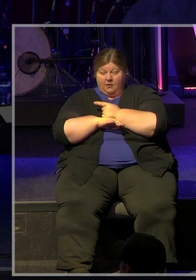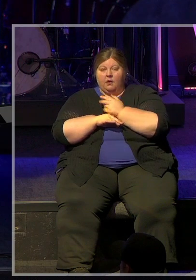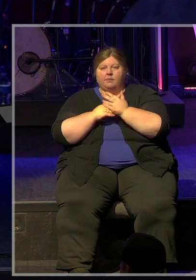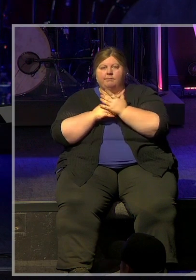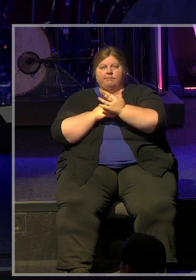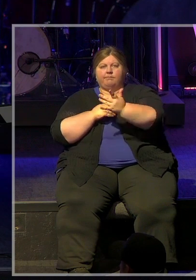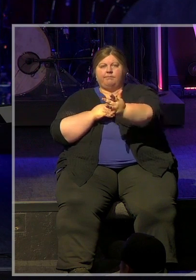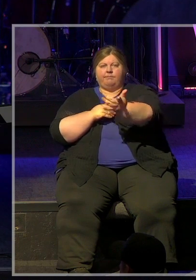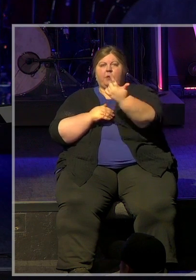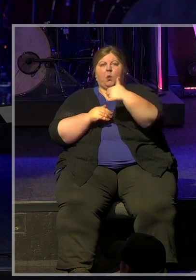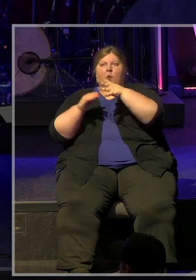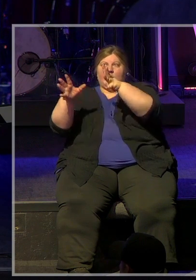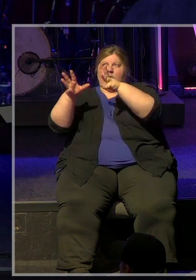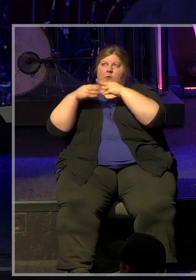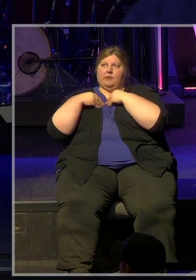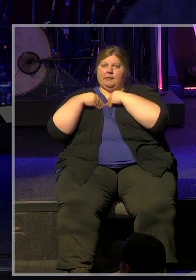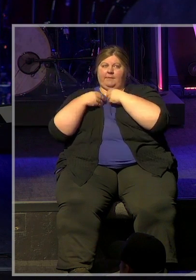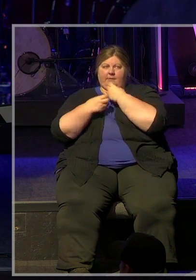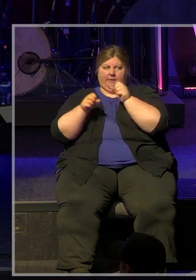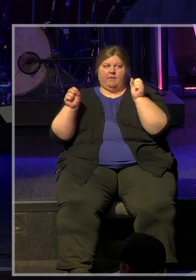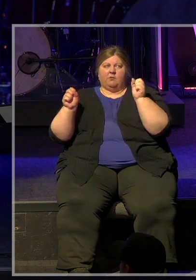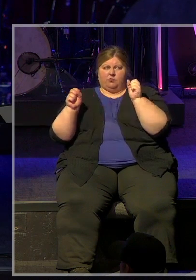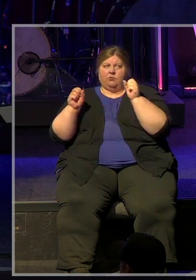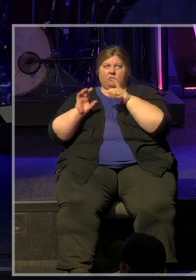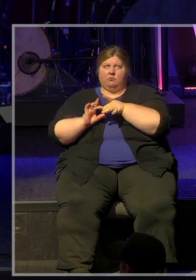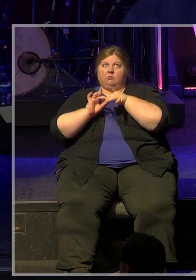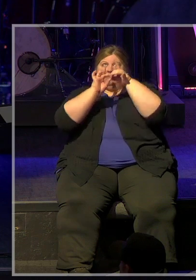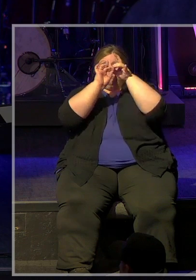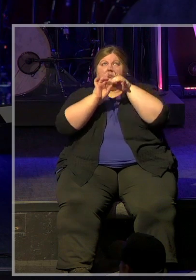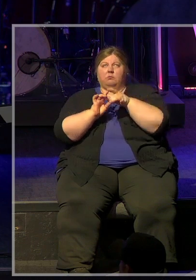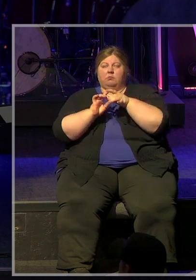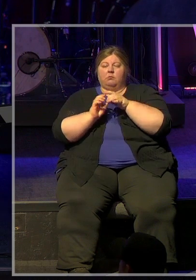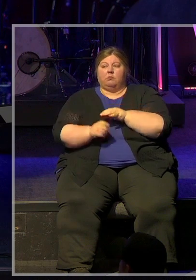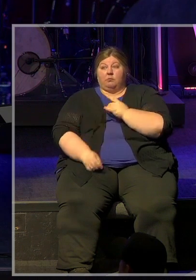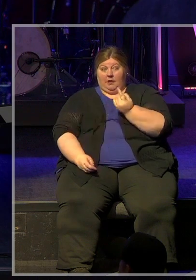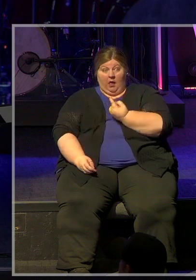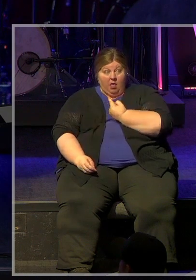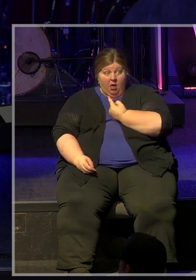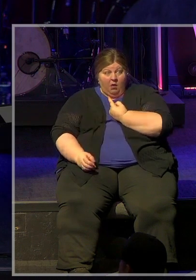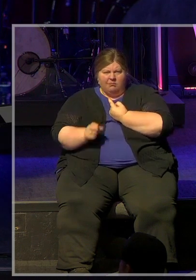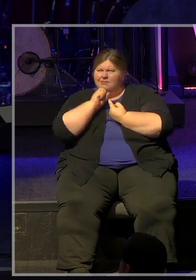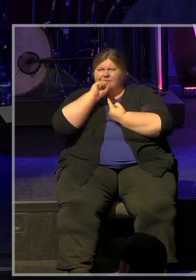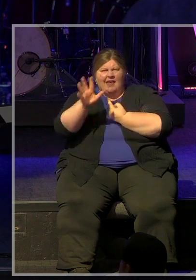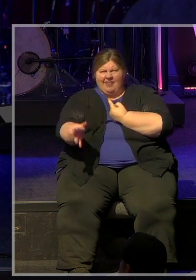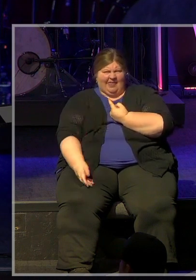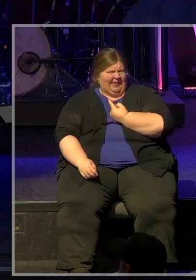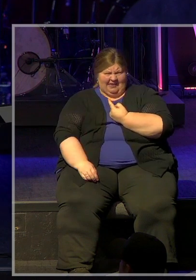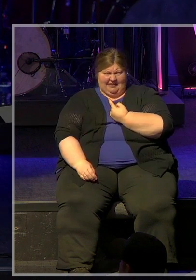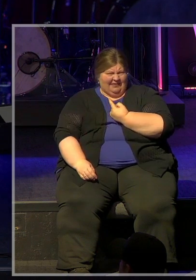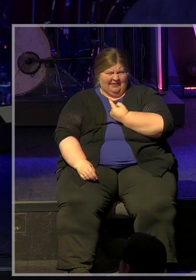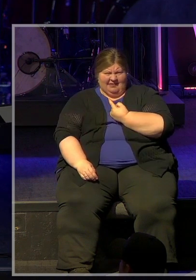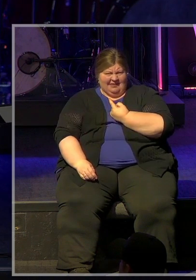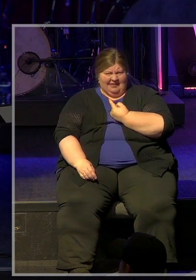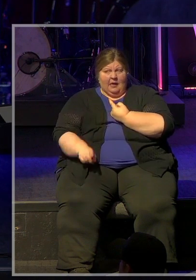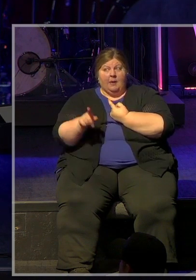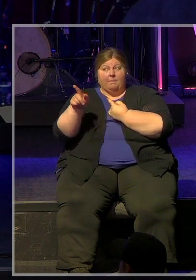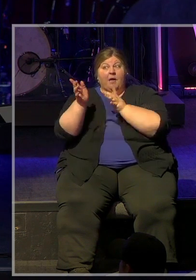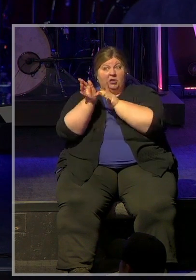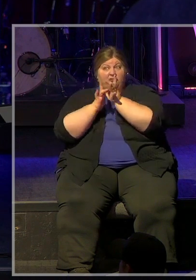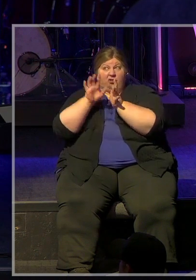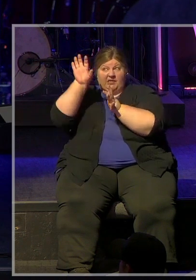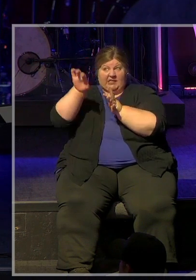because of Jesus. It was salvation. What we could do on our own was nothing. But what he could do on our